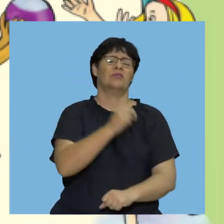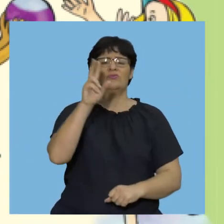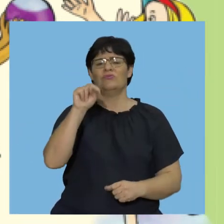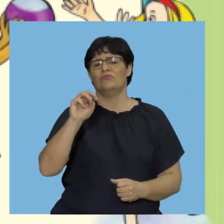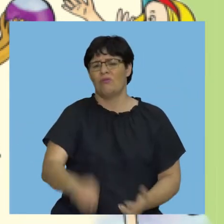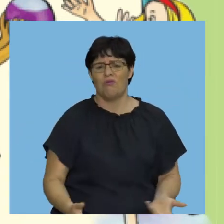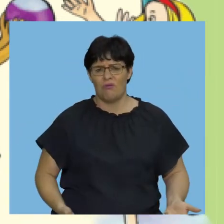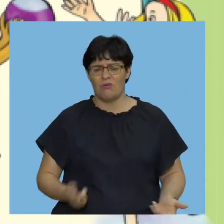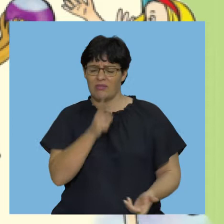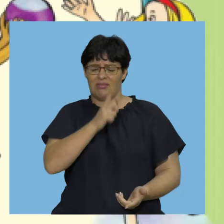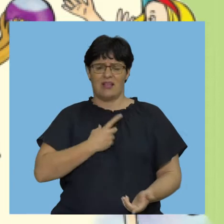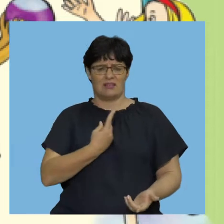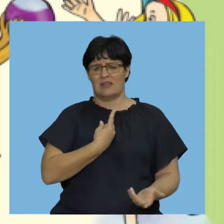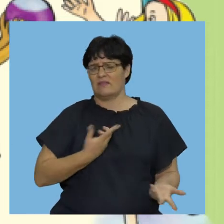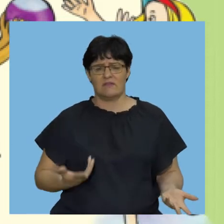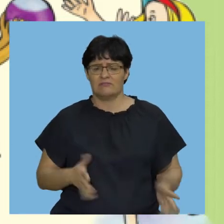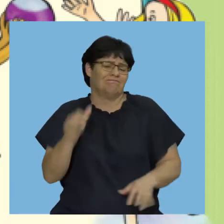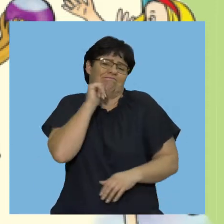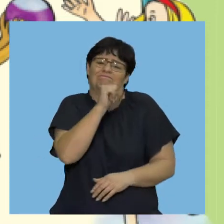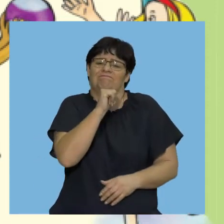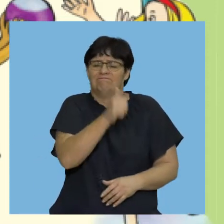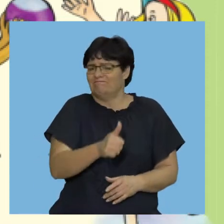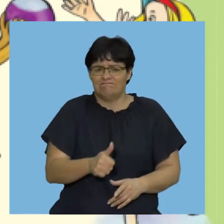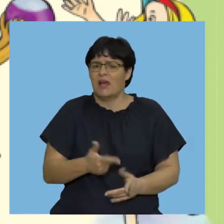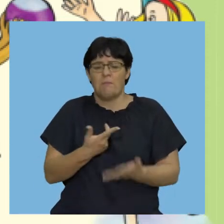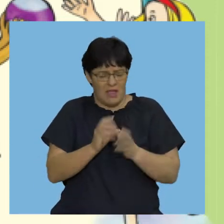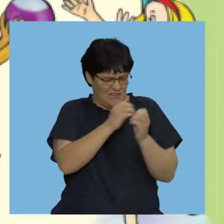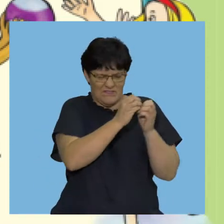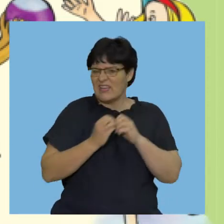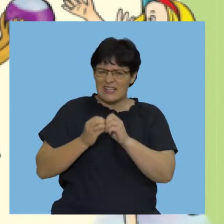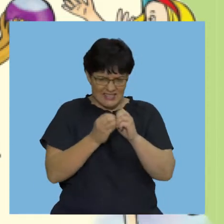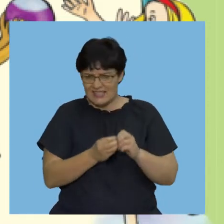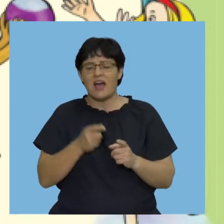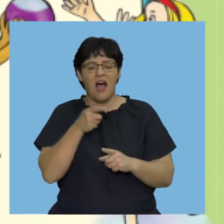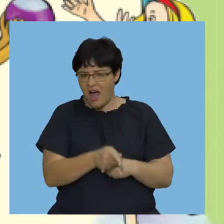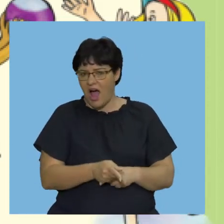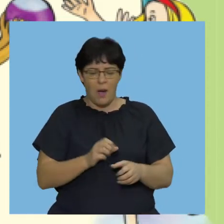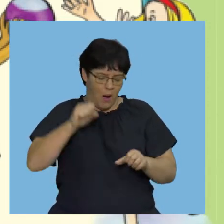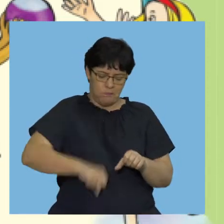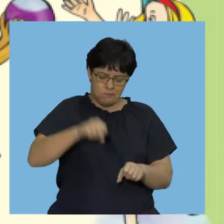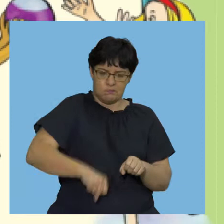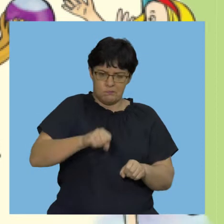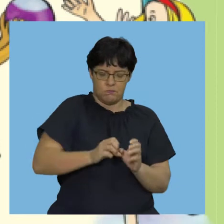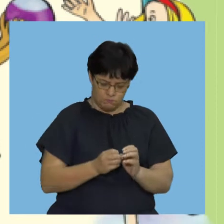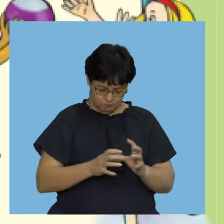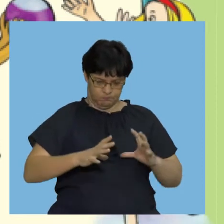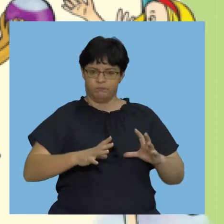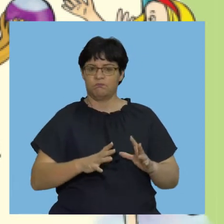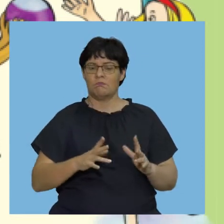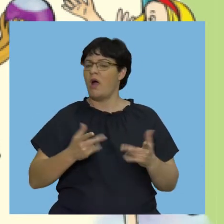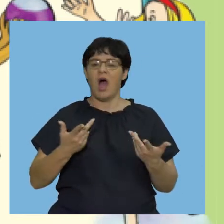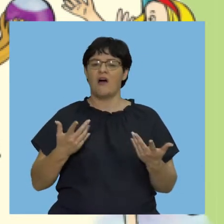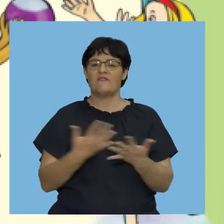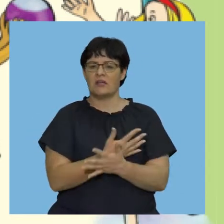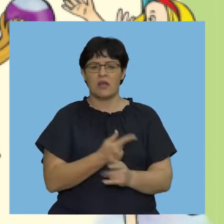to herself. But never mind, I will patch it and pump it up in no time. Then she discovered